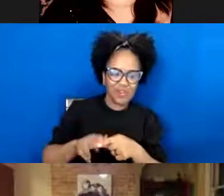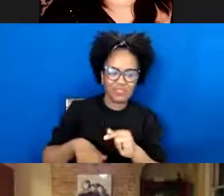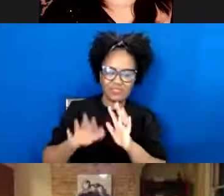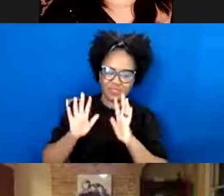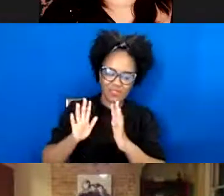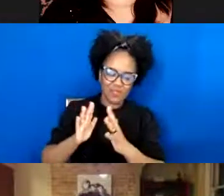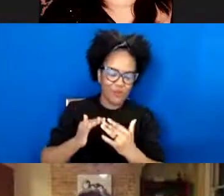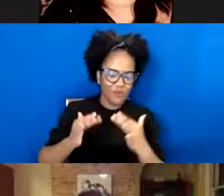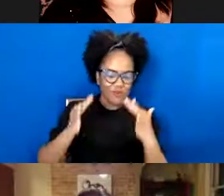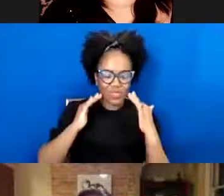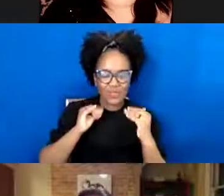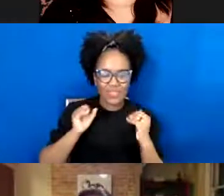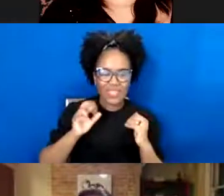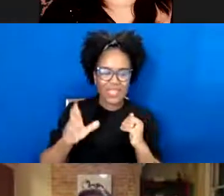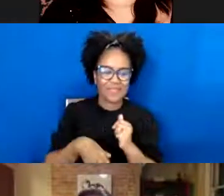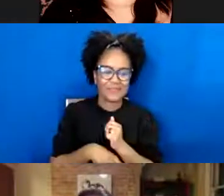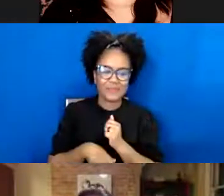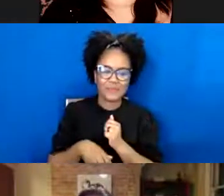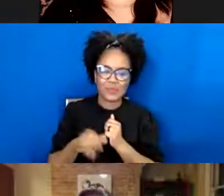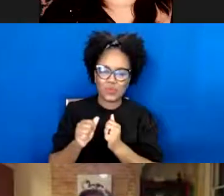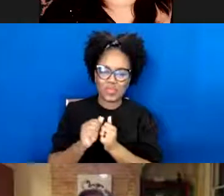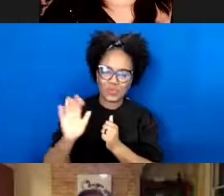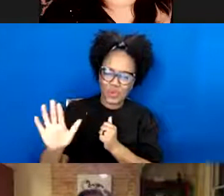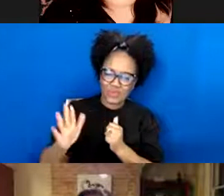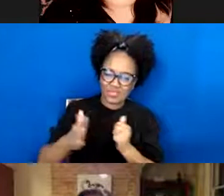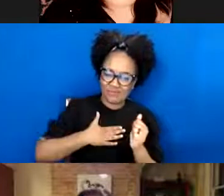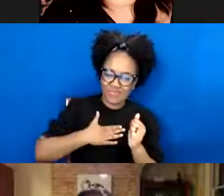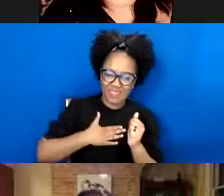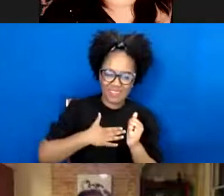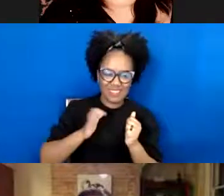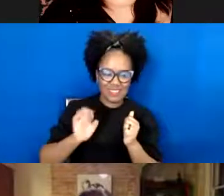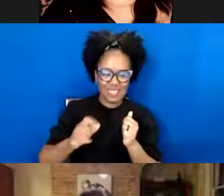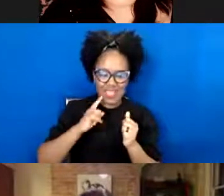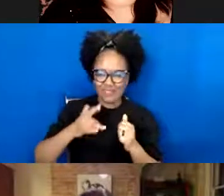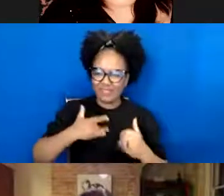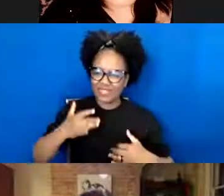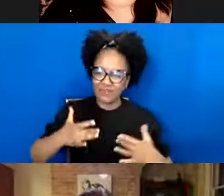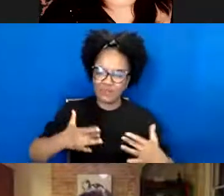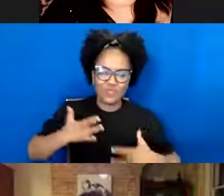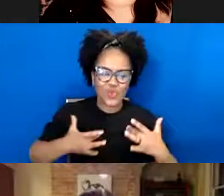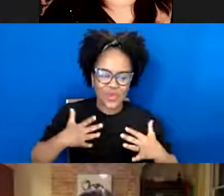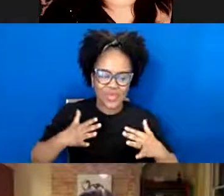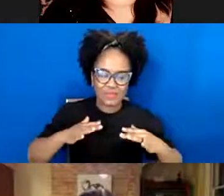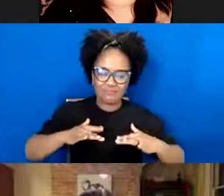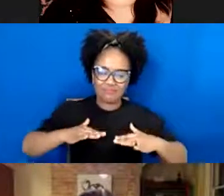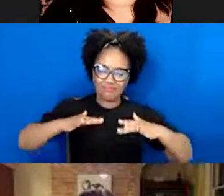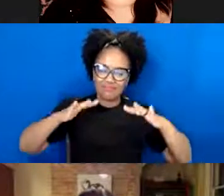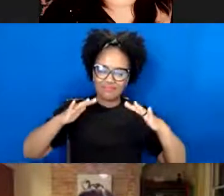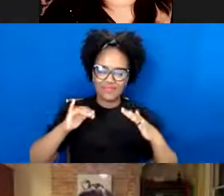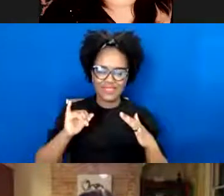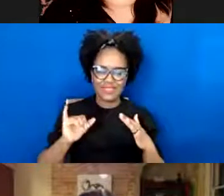scale laughter, the giddy, bubbly comfort, the too hot, too cold air. Did you know the further away in miles I